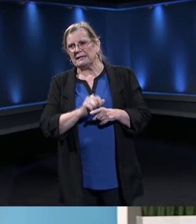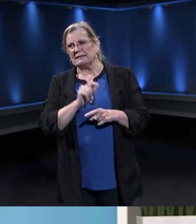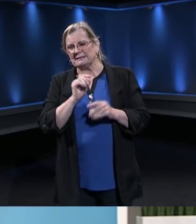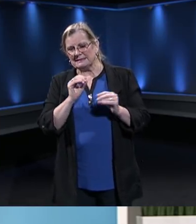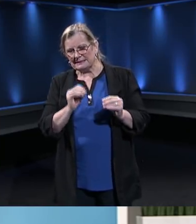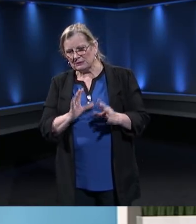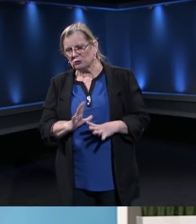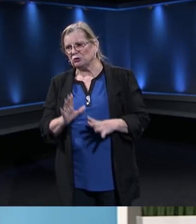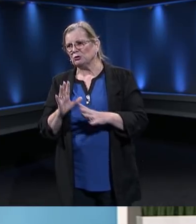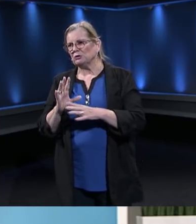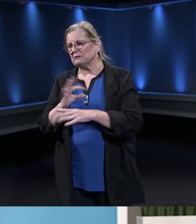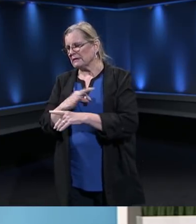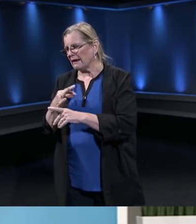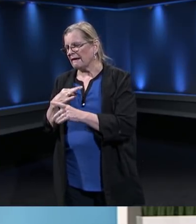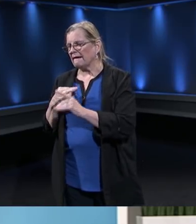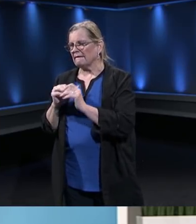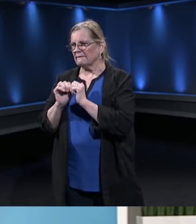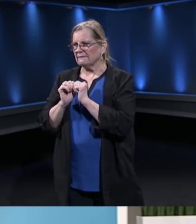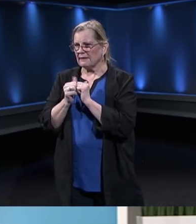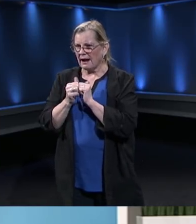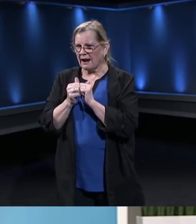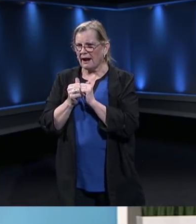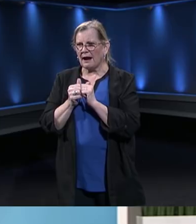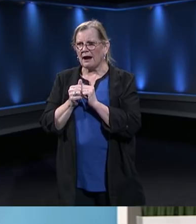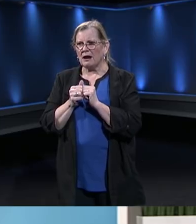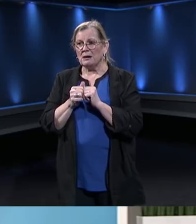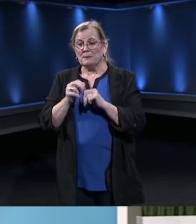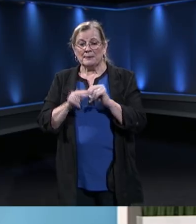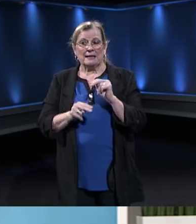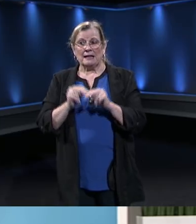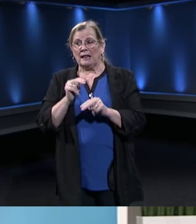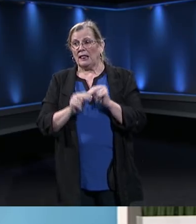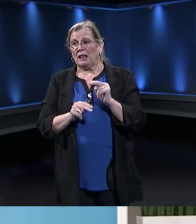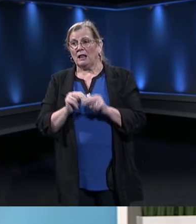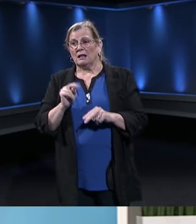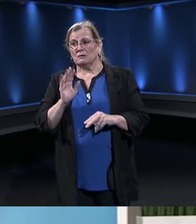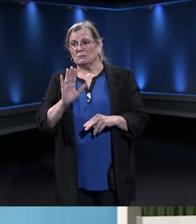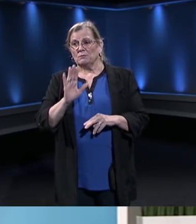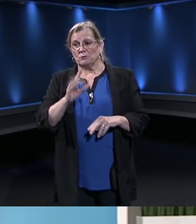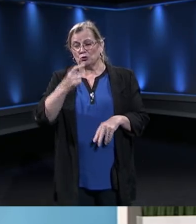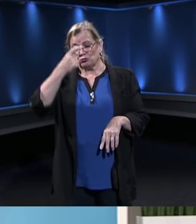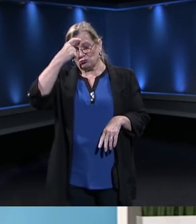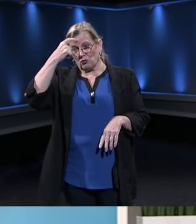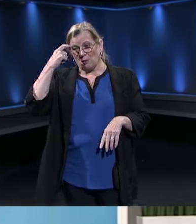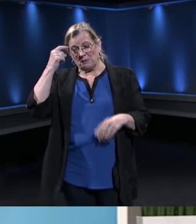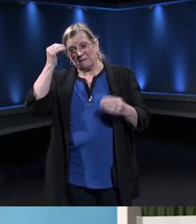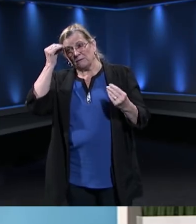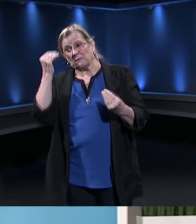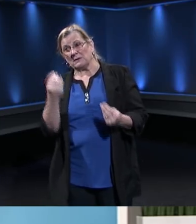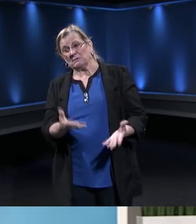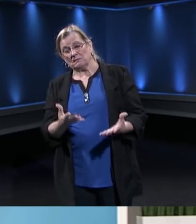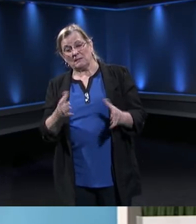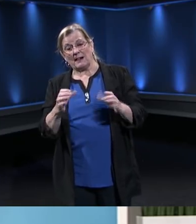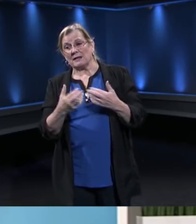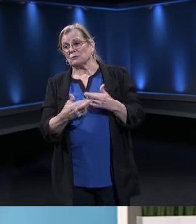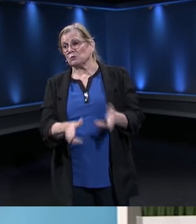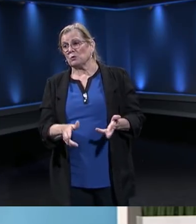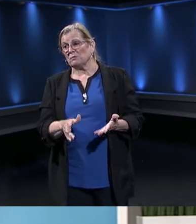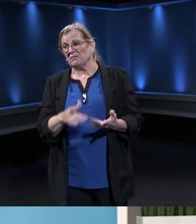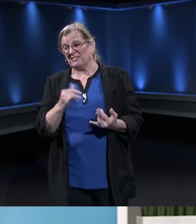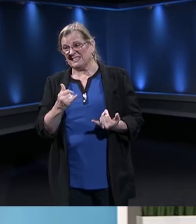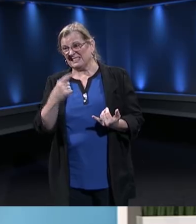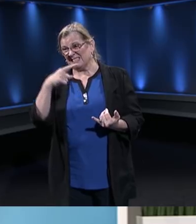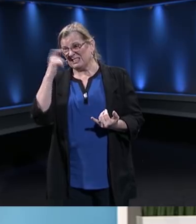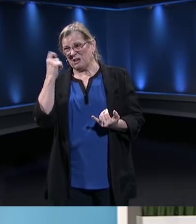and staff. We have a Building the Trauma-Informed Classroom. In fact, this summer, we've trained the most amount of staff that we